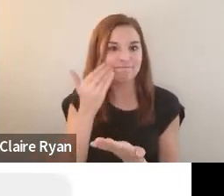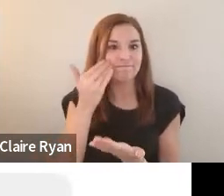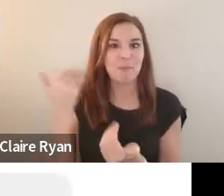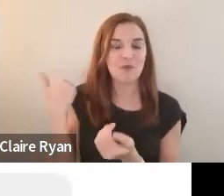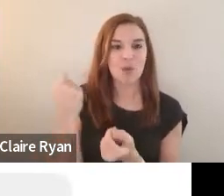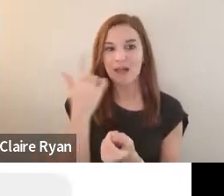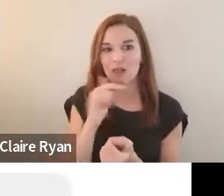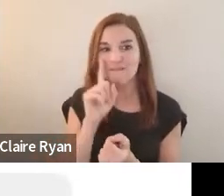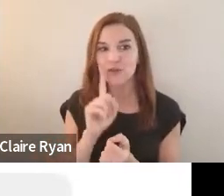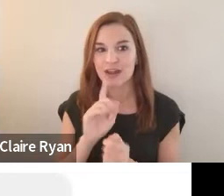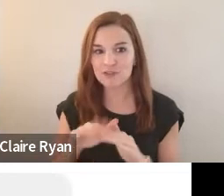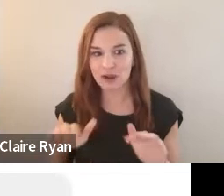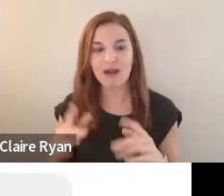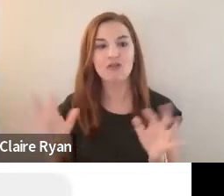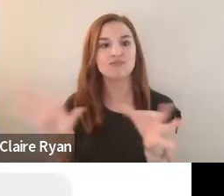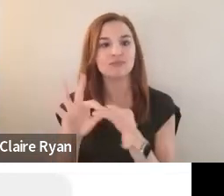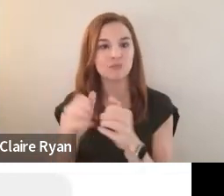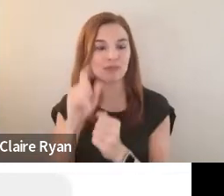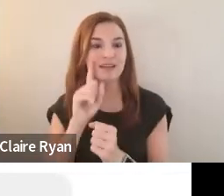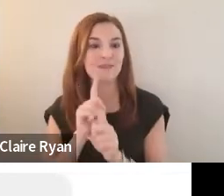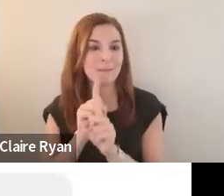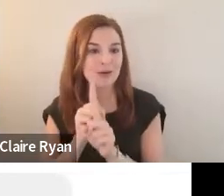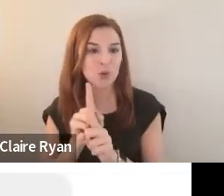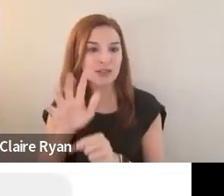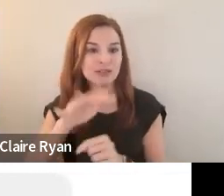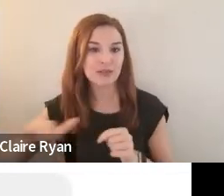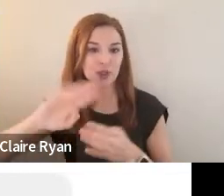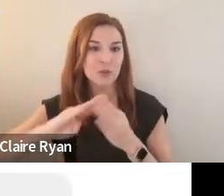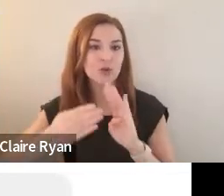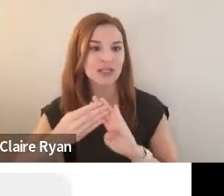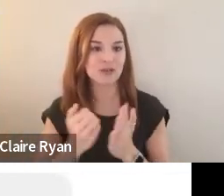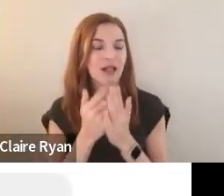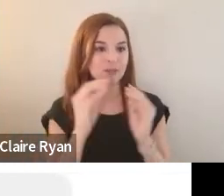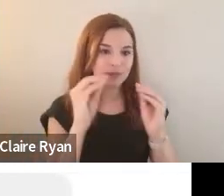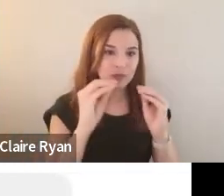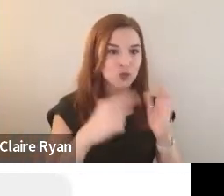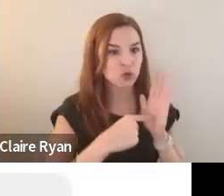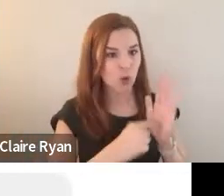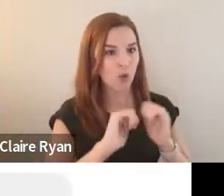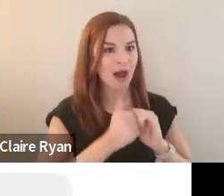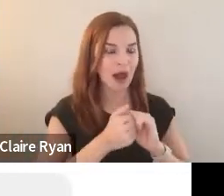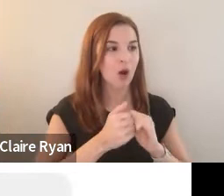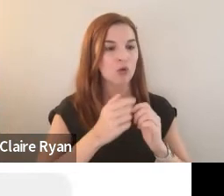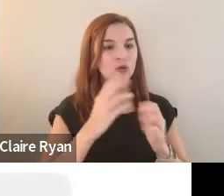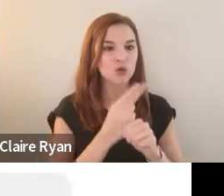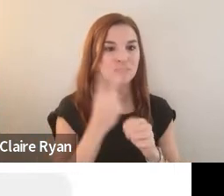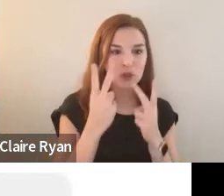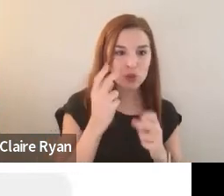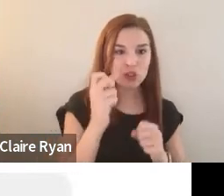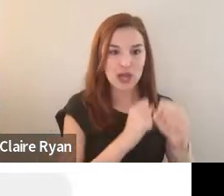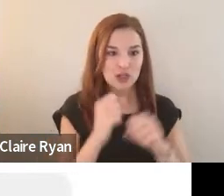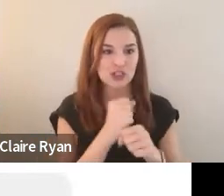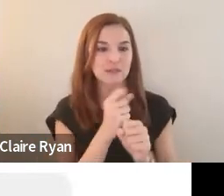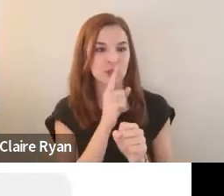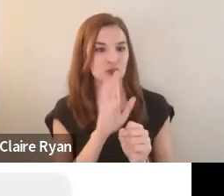about how they provide this full access in a sign language way for their children. Connect them with mentors who are deaf from your community who can help teach